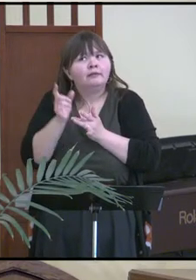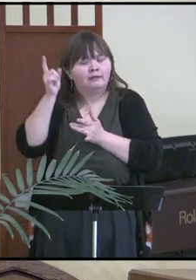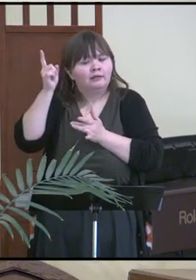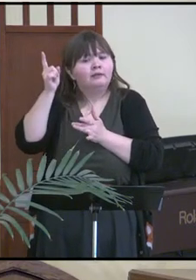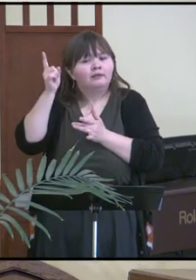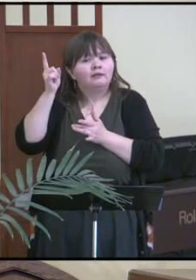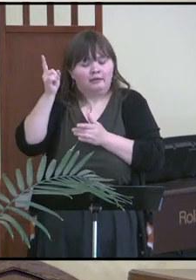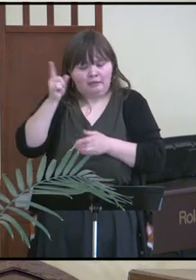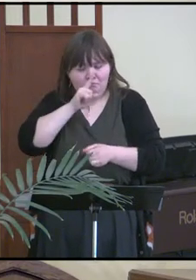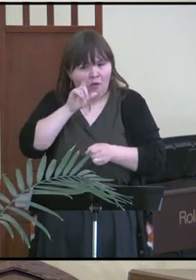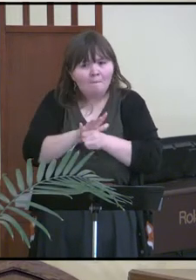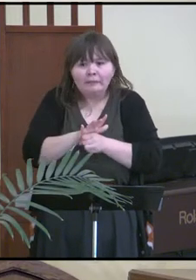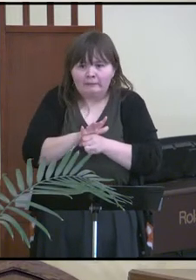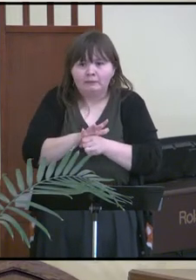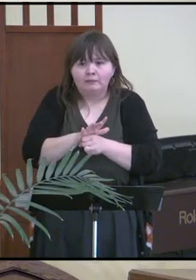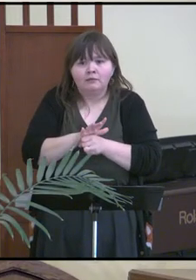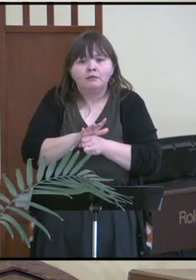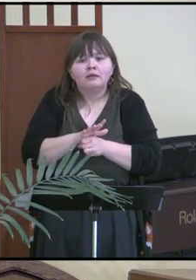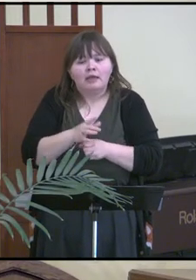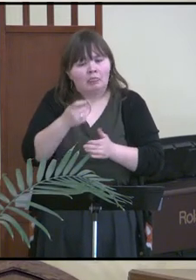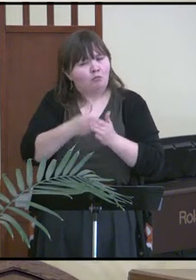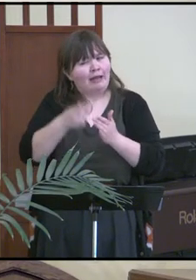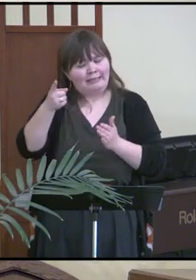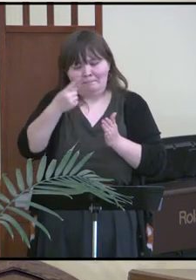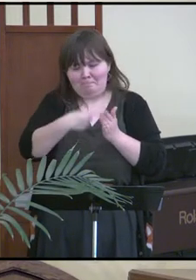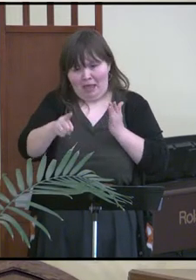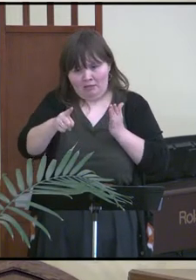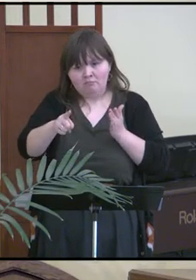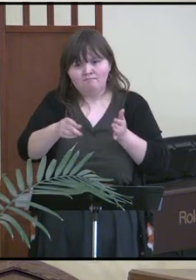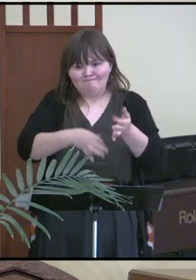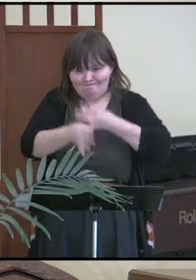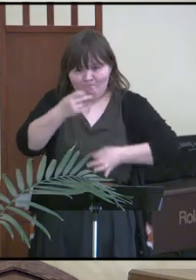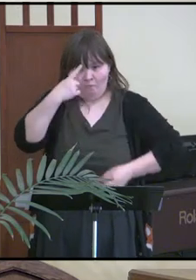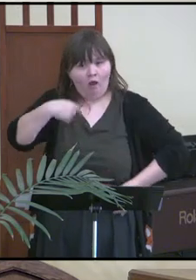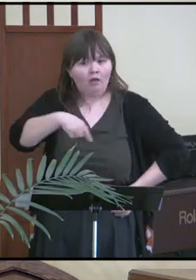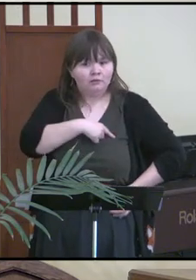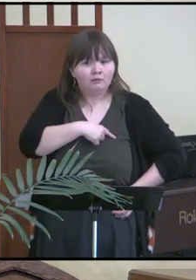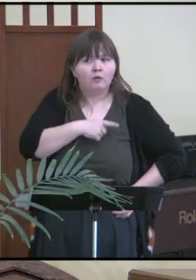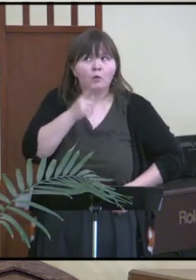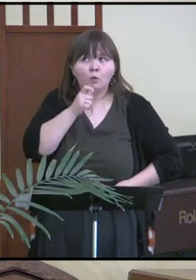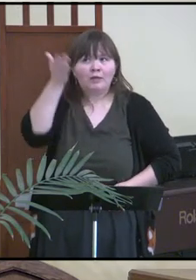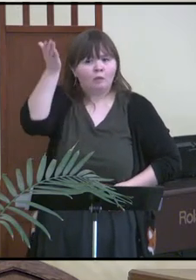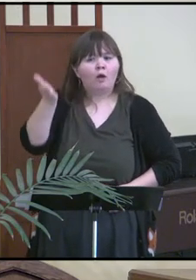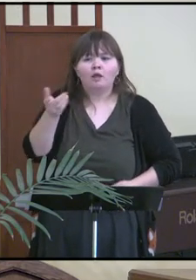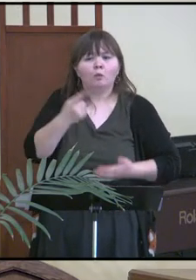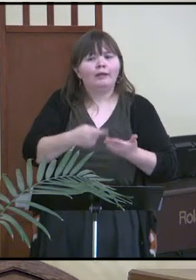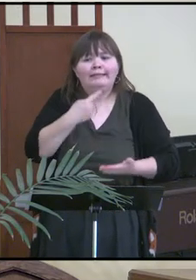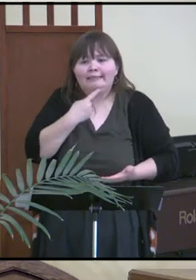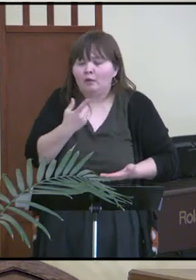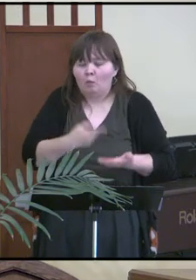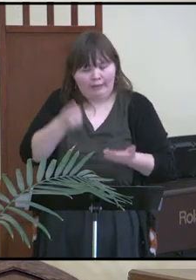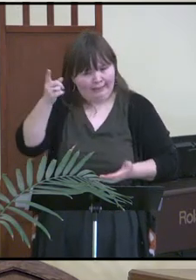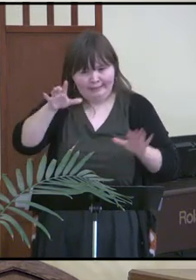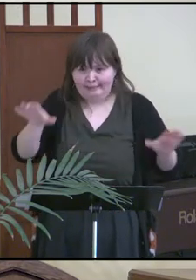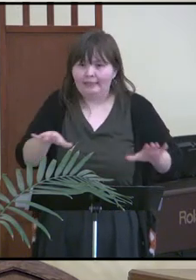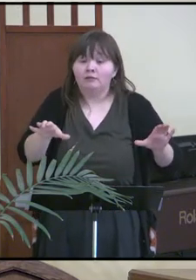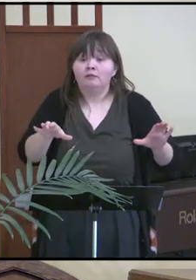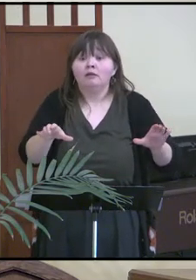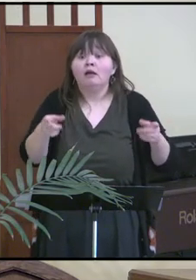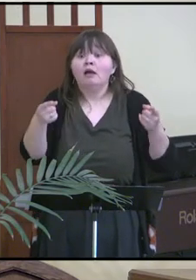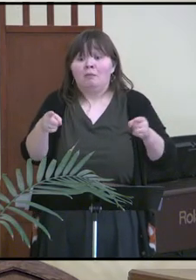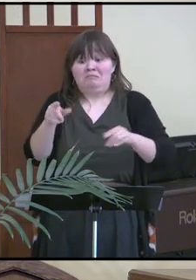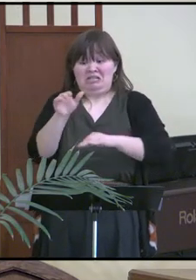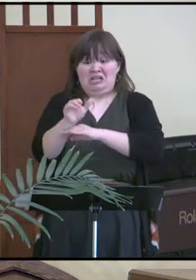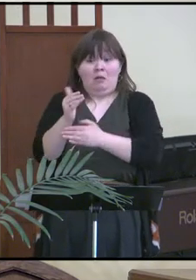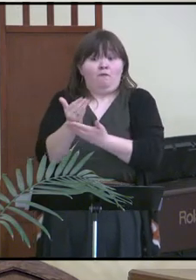Jesus and his promises and the price he paid for who he was, what he said, and what he did. On the night before